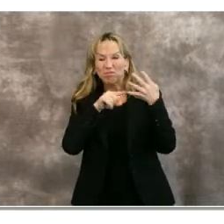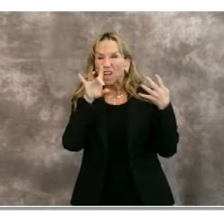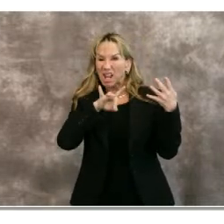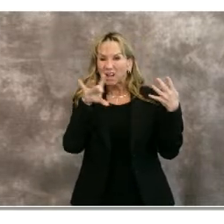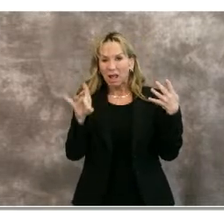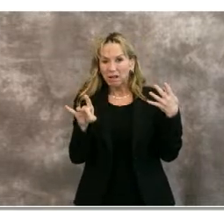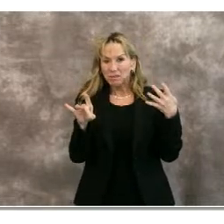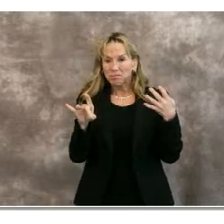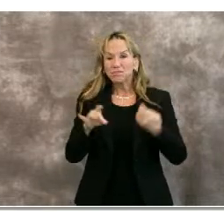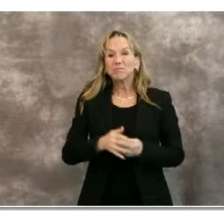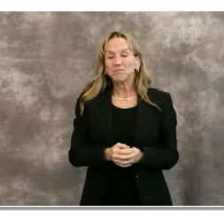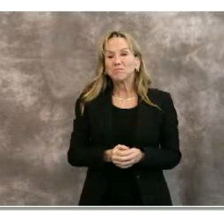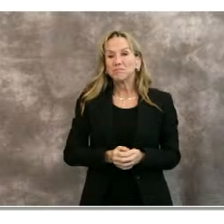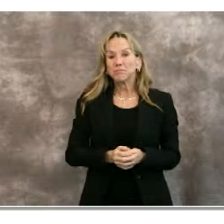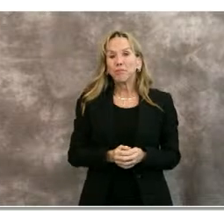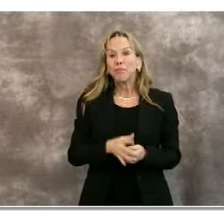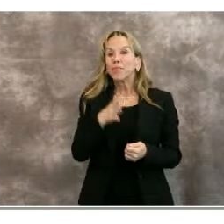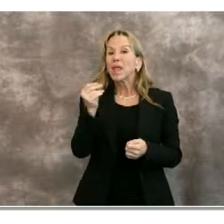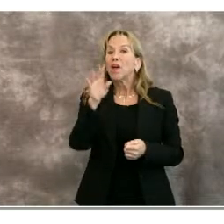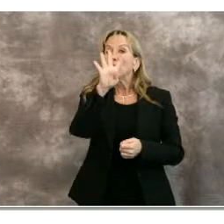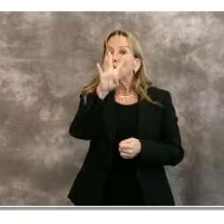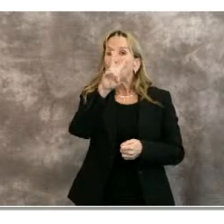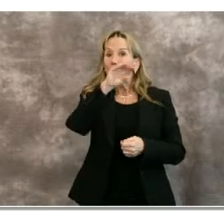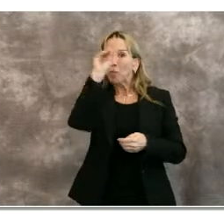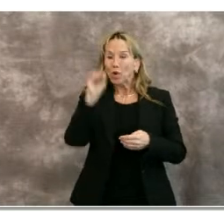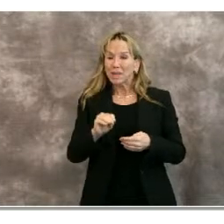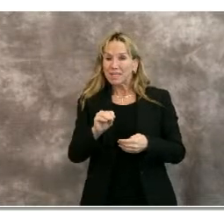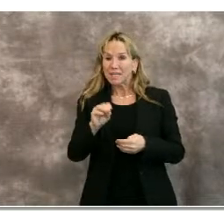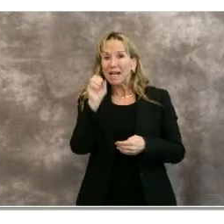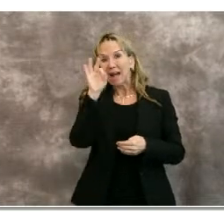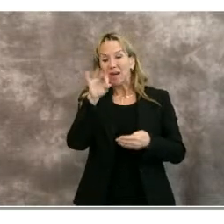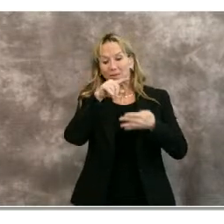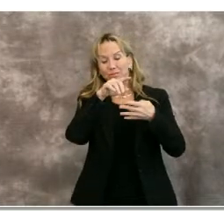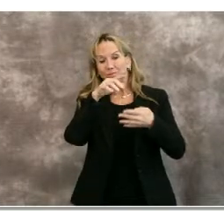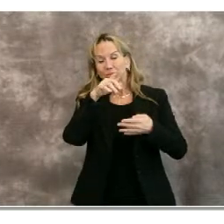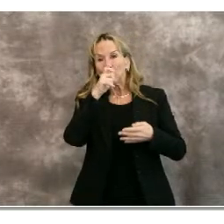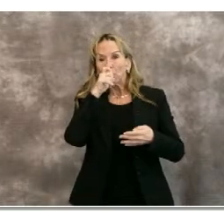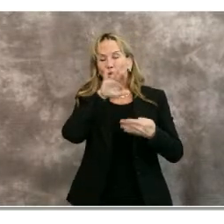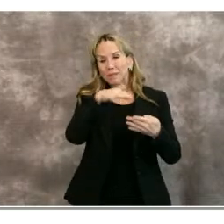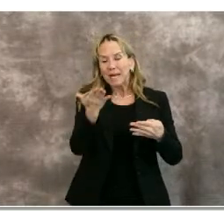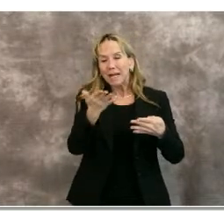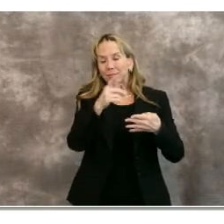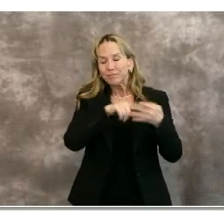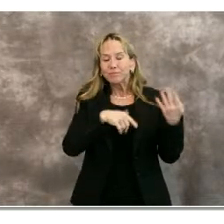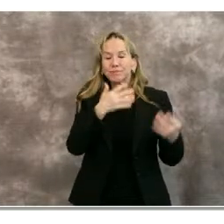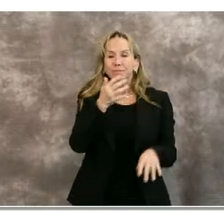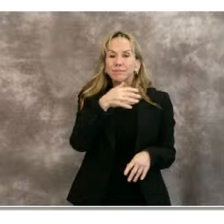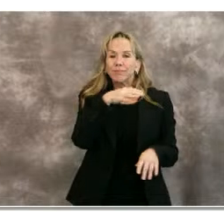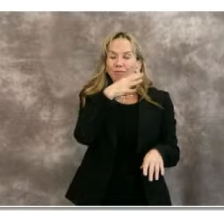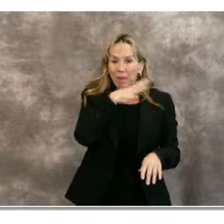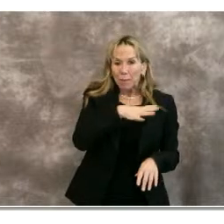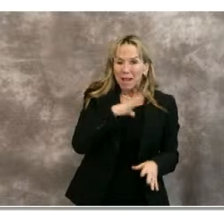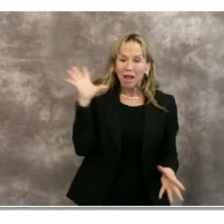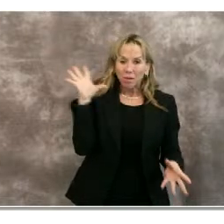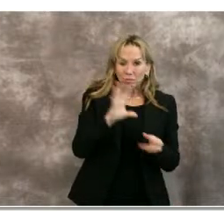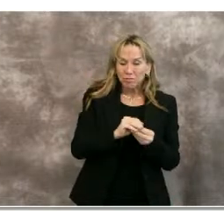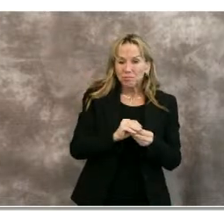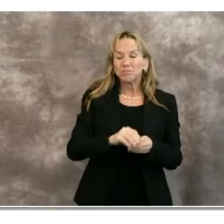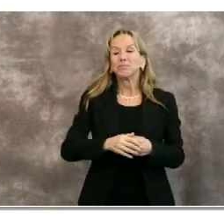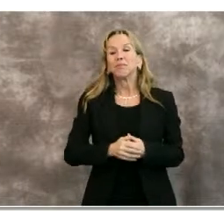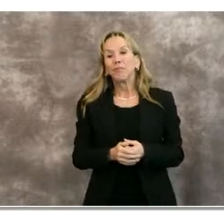years, and 42% of those who have died were female, 58% were